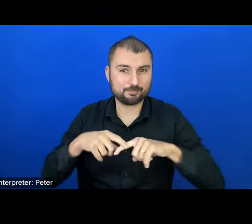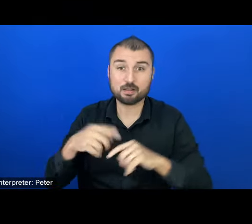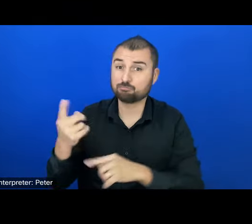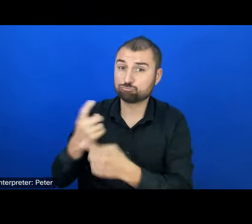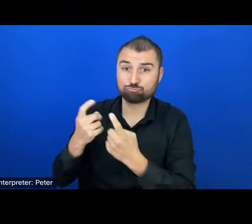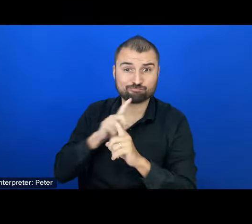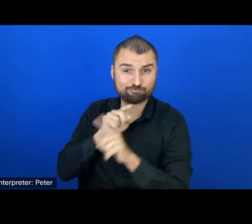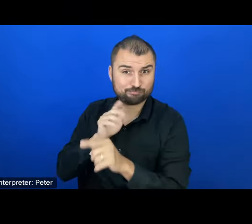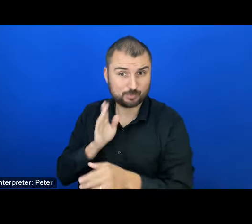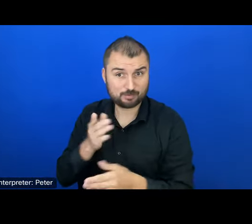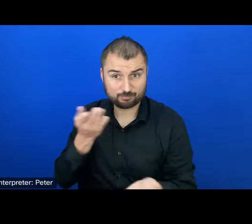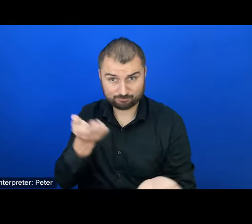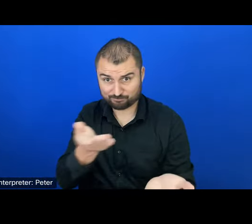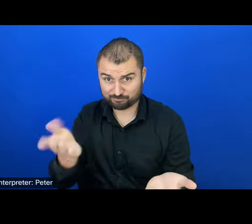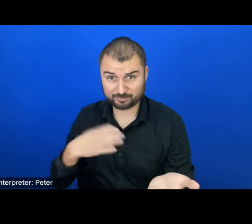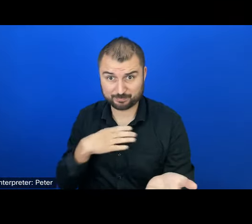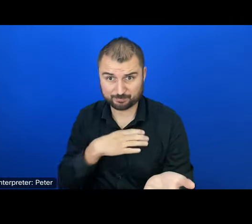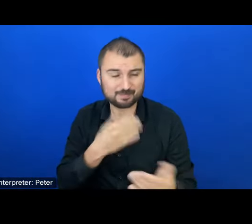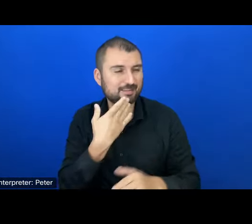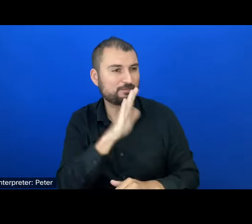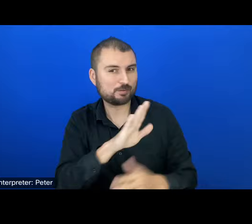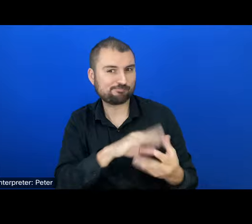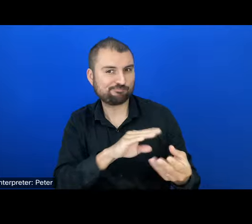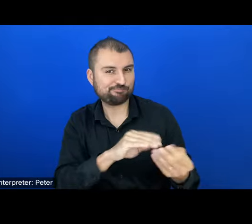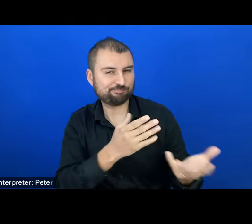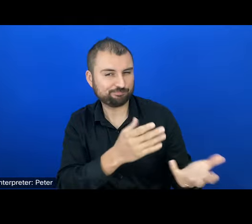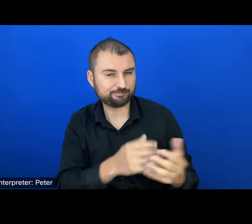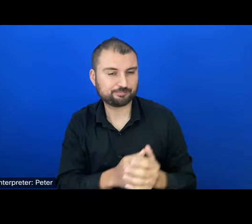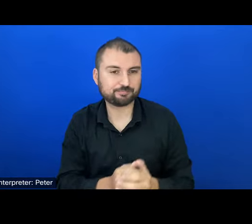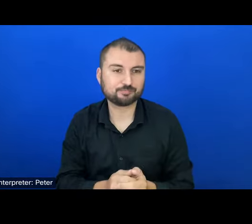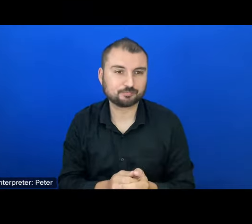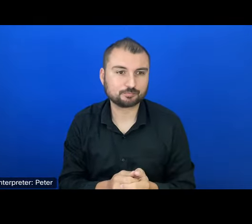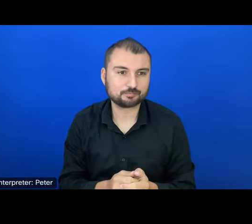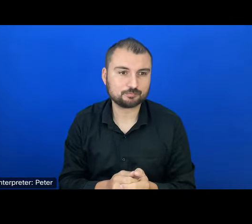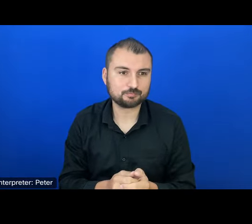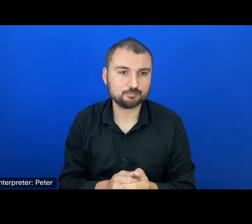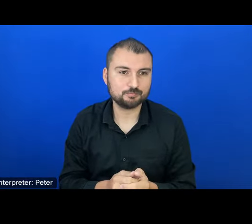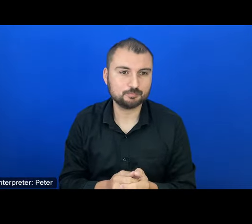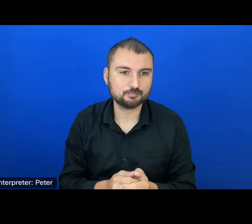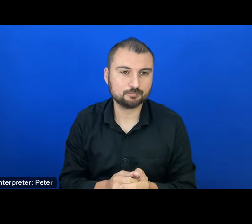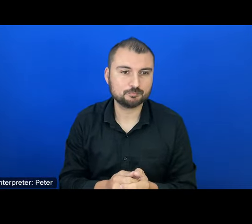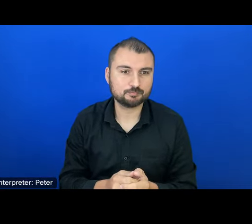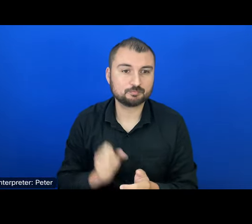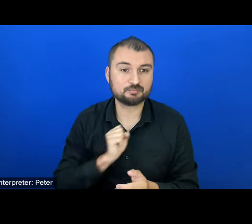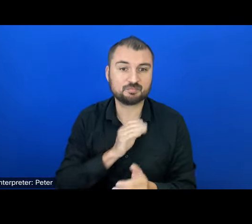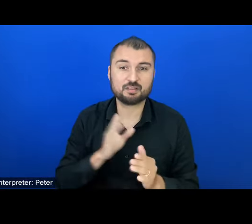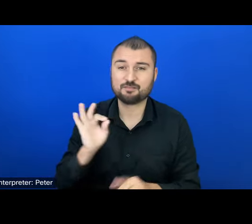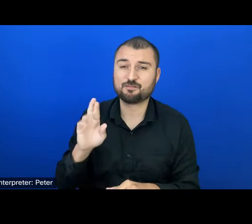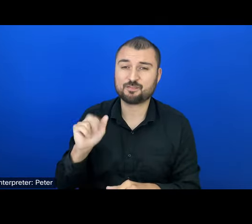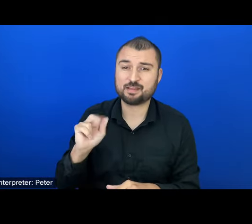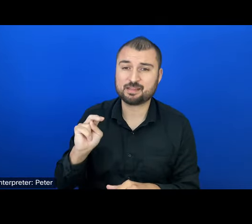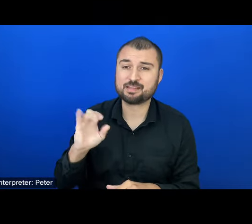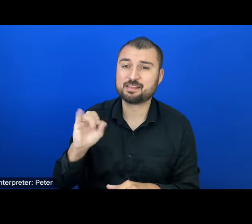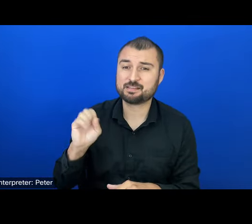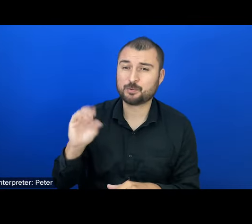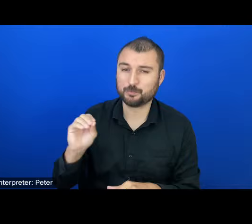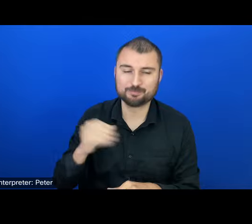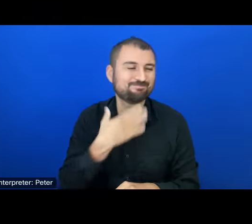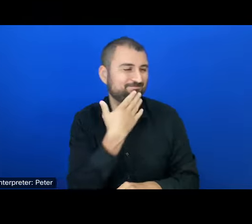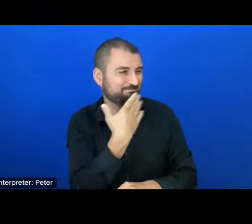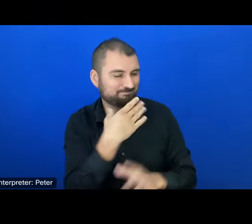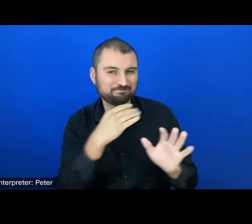have. Thank you for your testimony. Committee. Senator Francisco. Thank you, Mr.